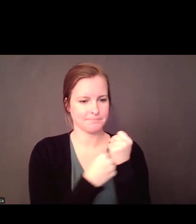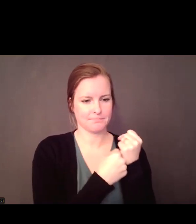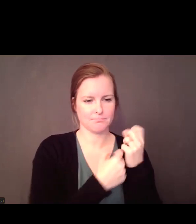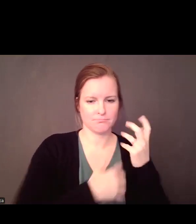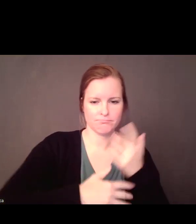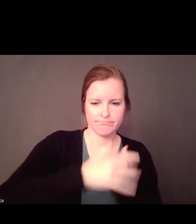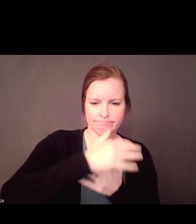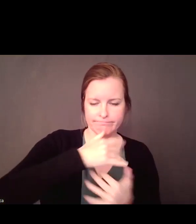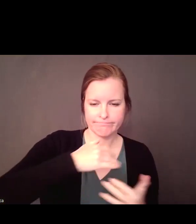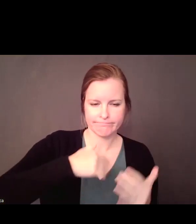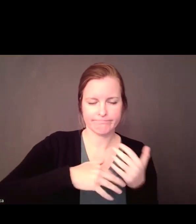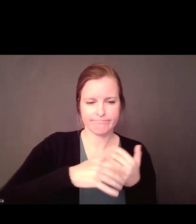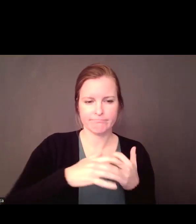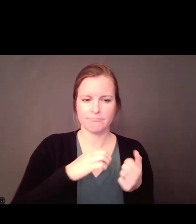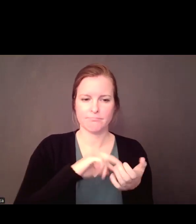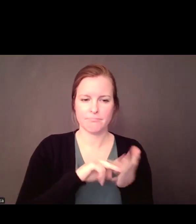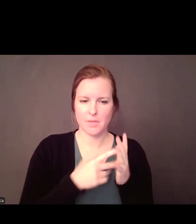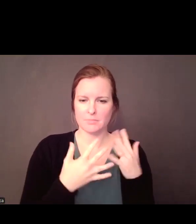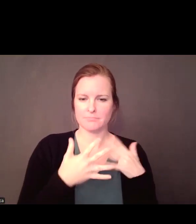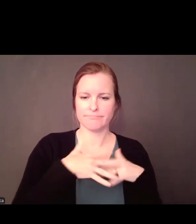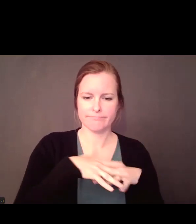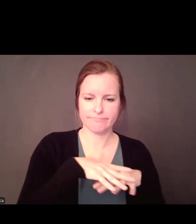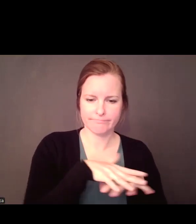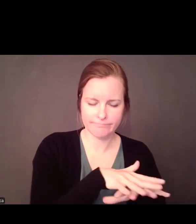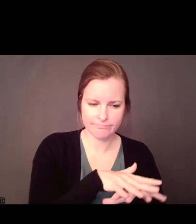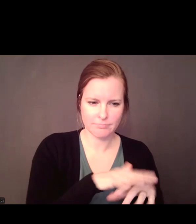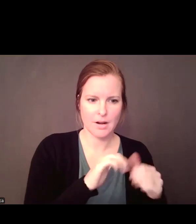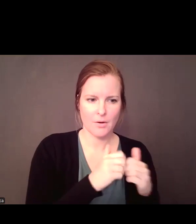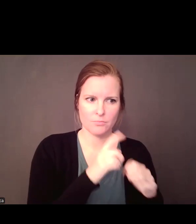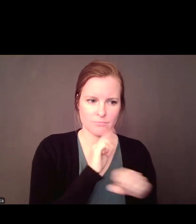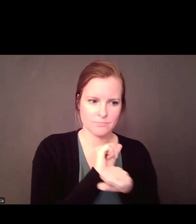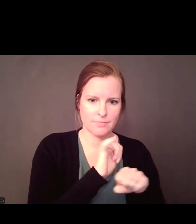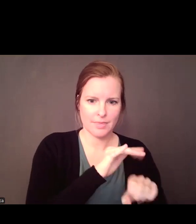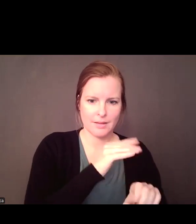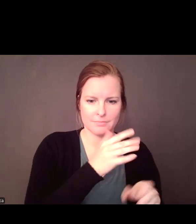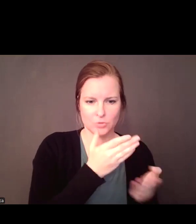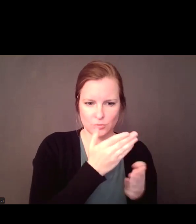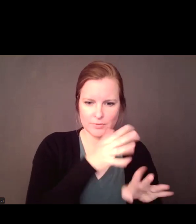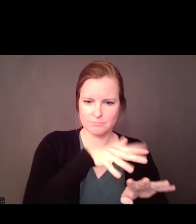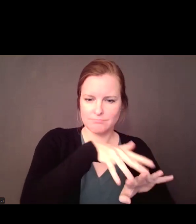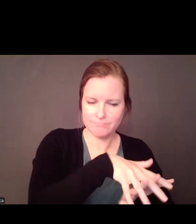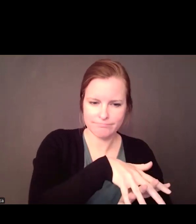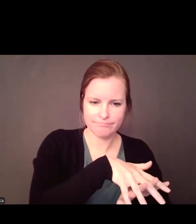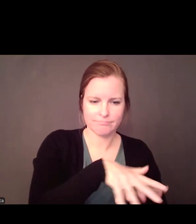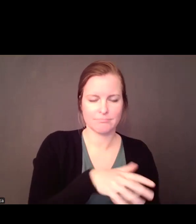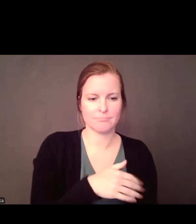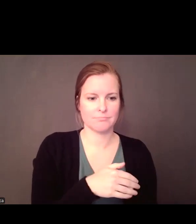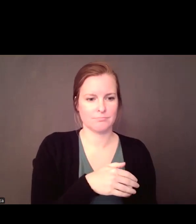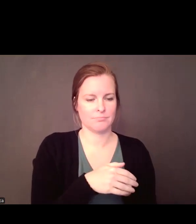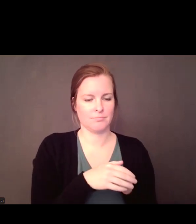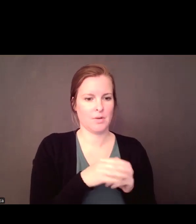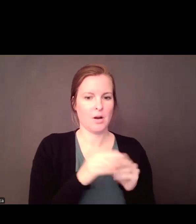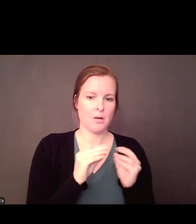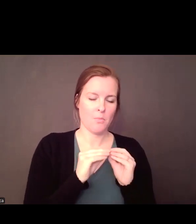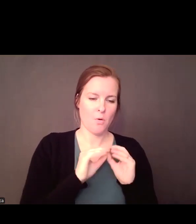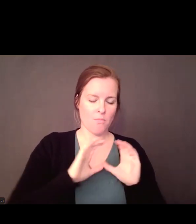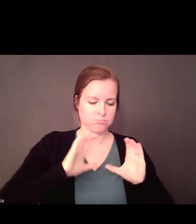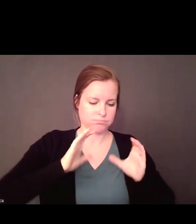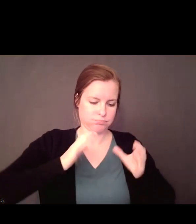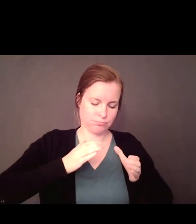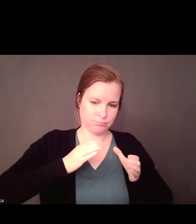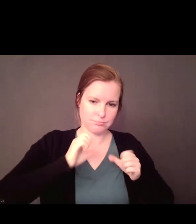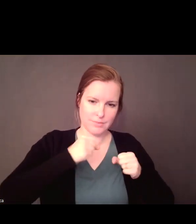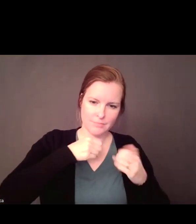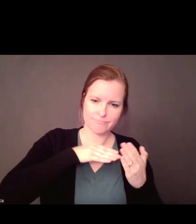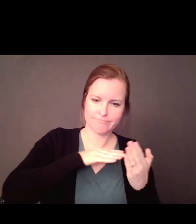interdisciplinary and how we implement services in a very kind of holistic, interconnected way, we